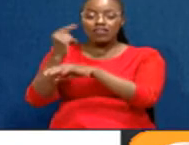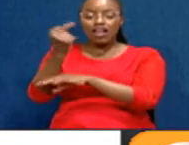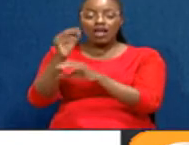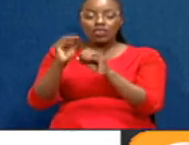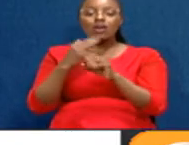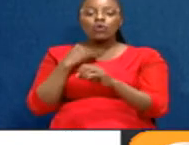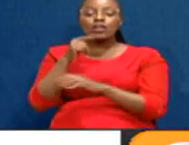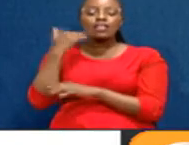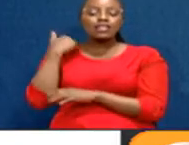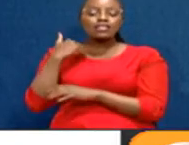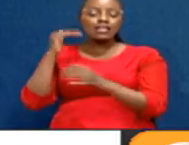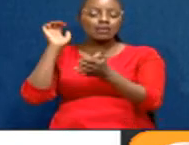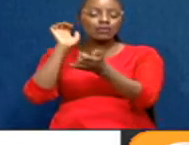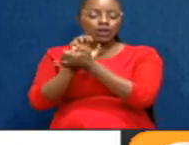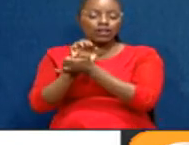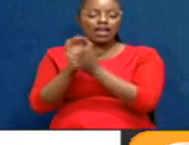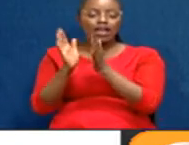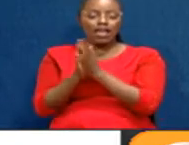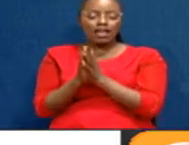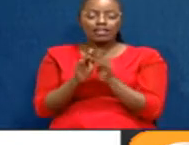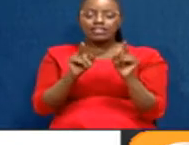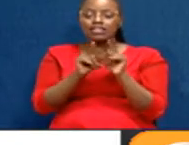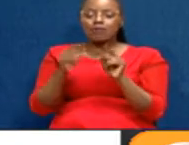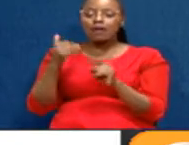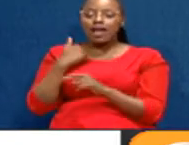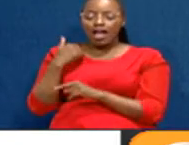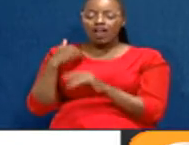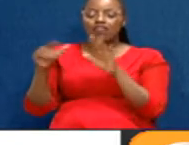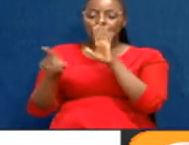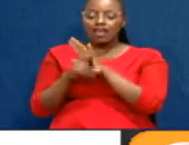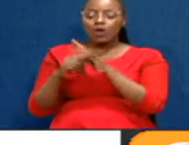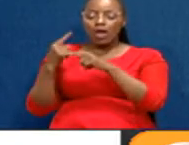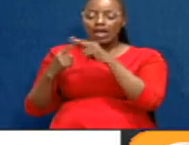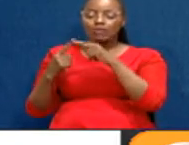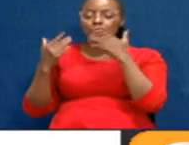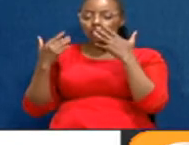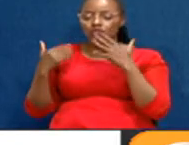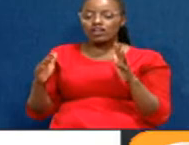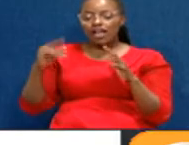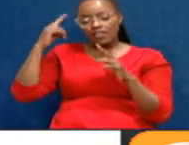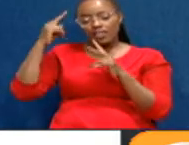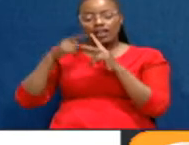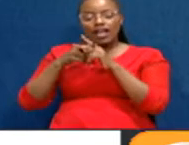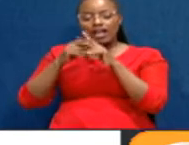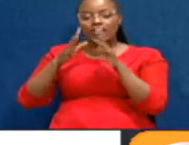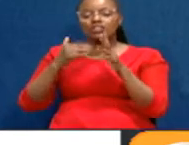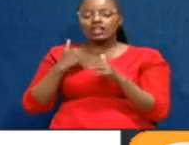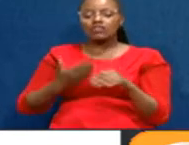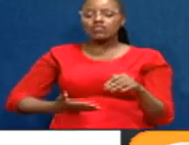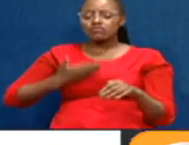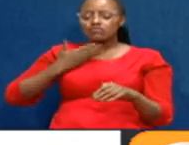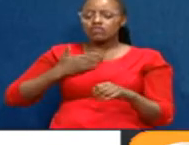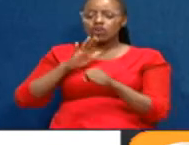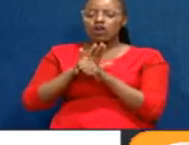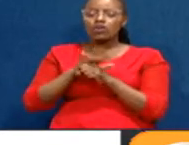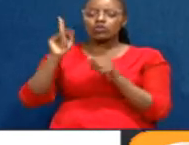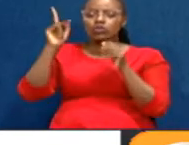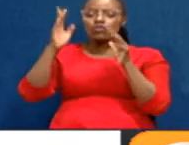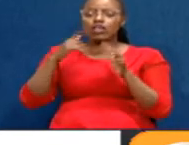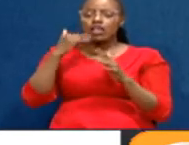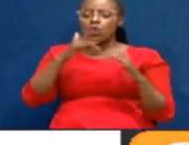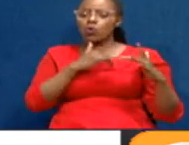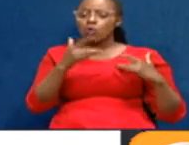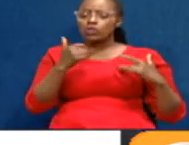We want these criminals arrested and made to face the law of the land. I think the engineer captures the anger of many Kenyans who